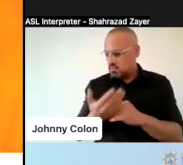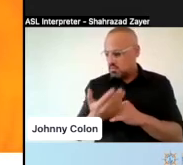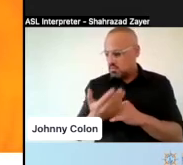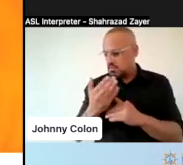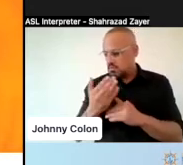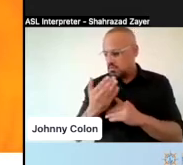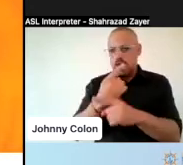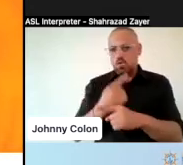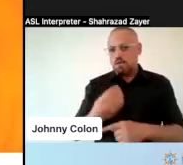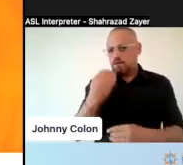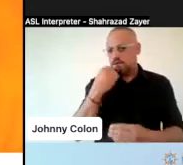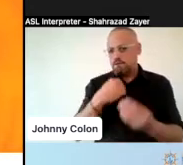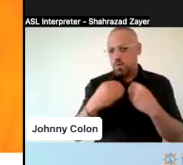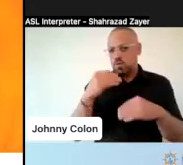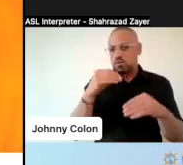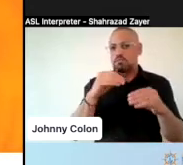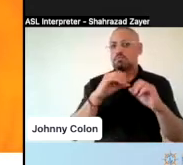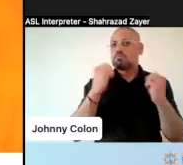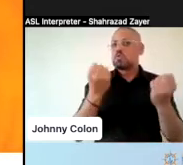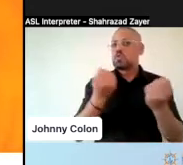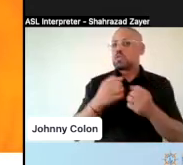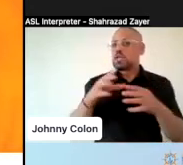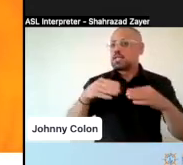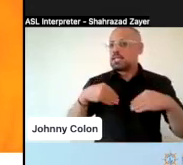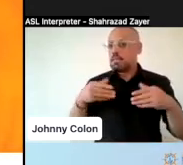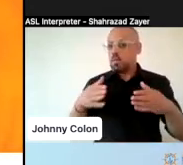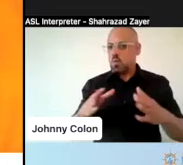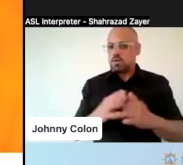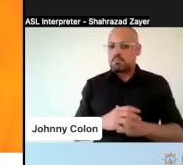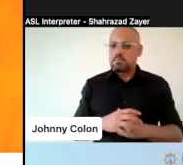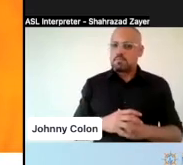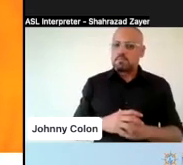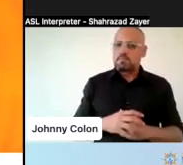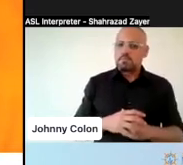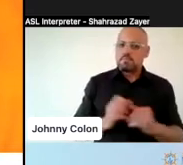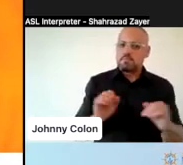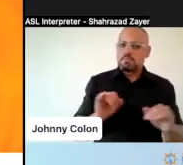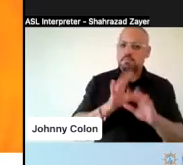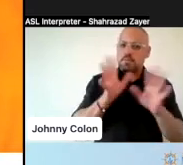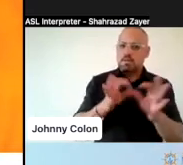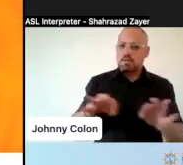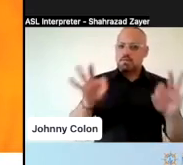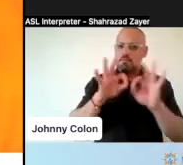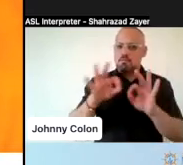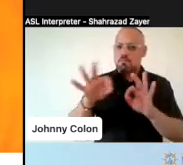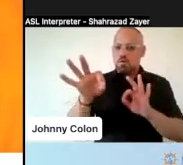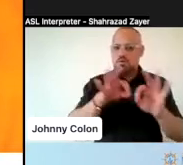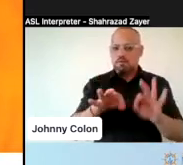adequate food in socially acceptable ways. That's clearly an important distinction